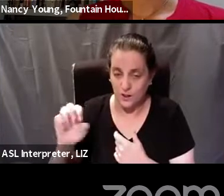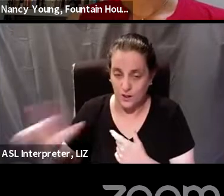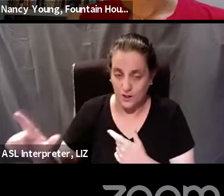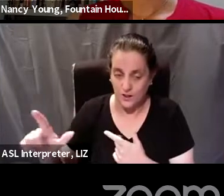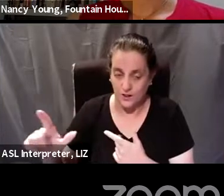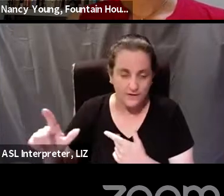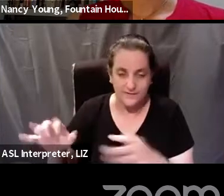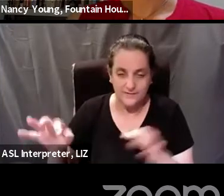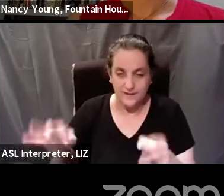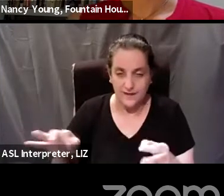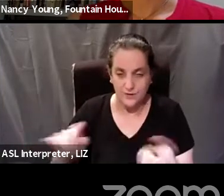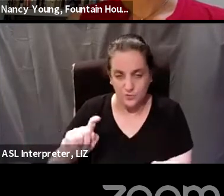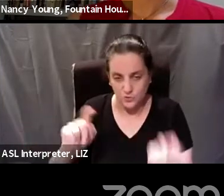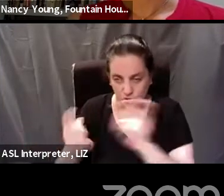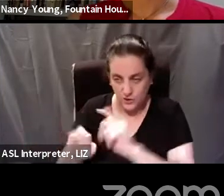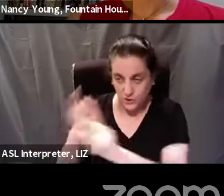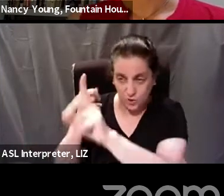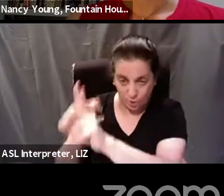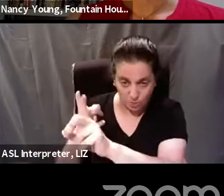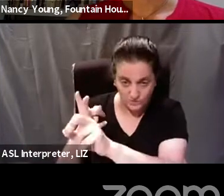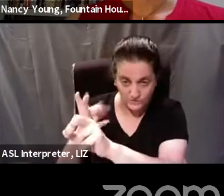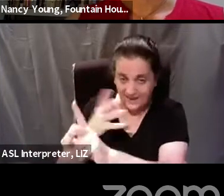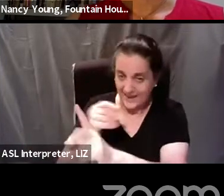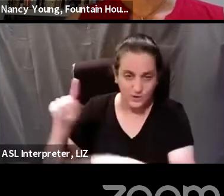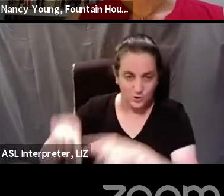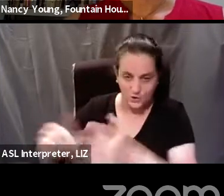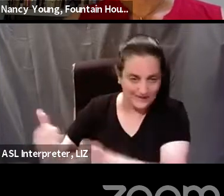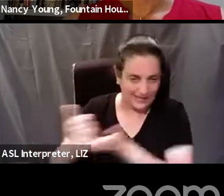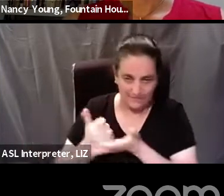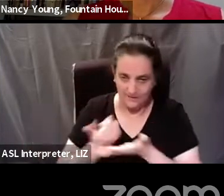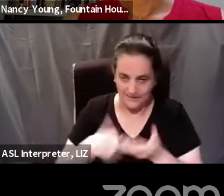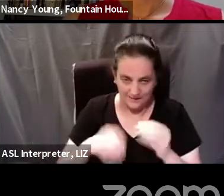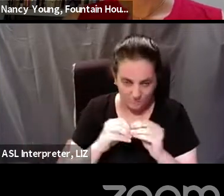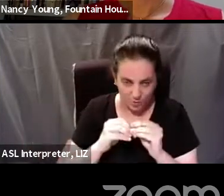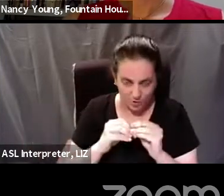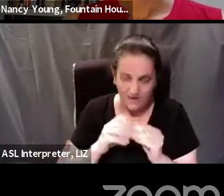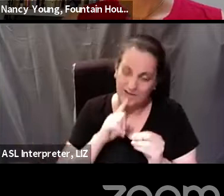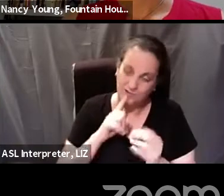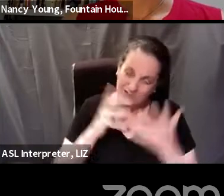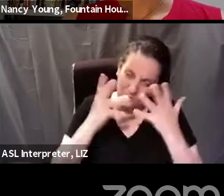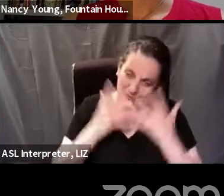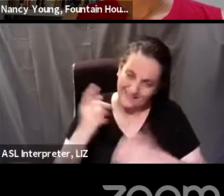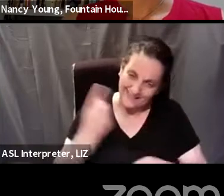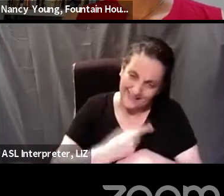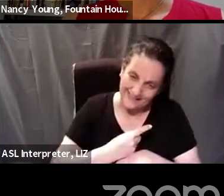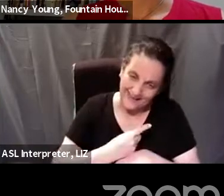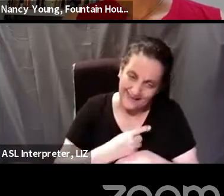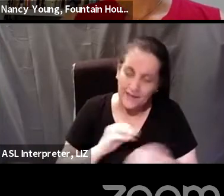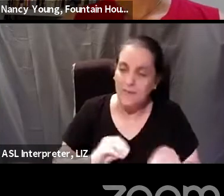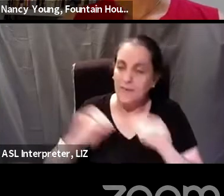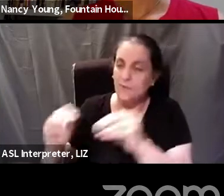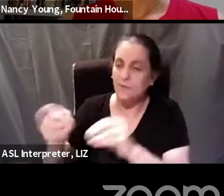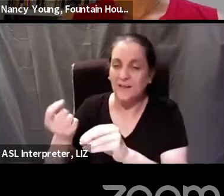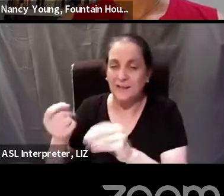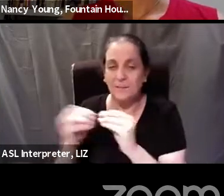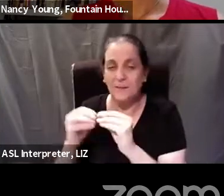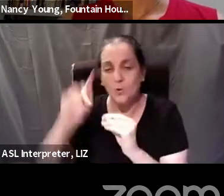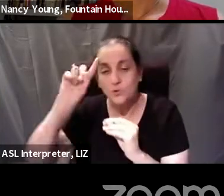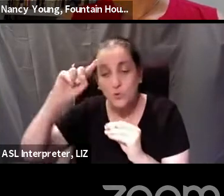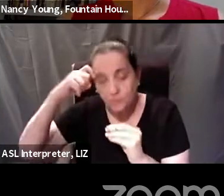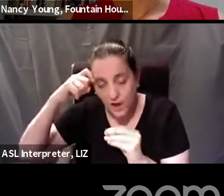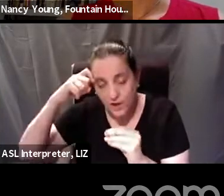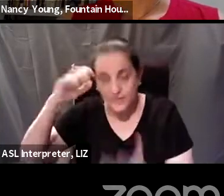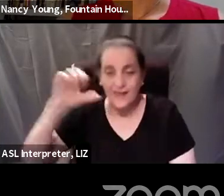and could no longer really assist us. They sort of moved more to the Bronx and less